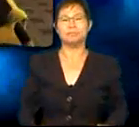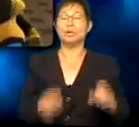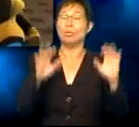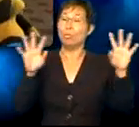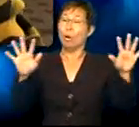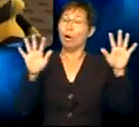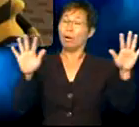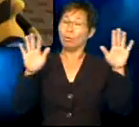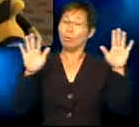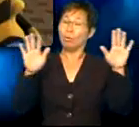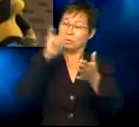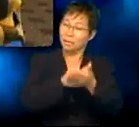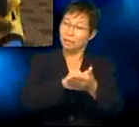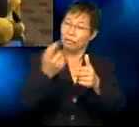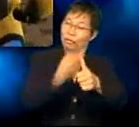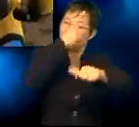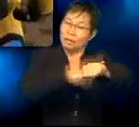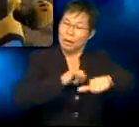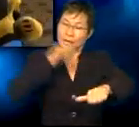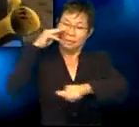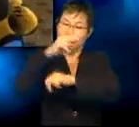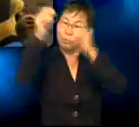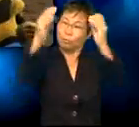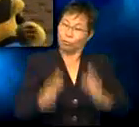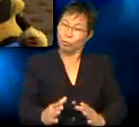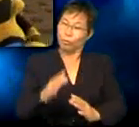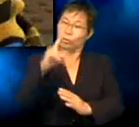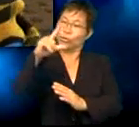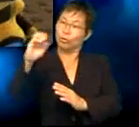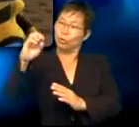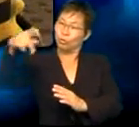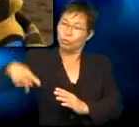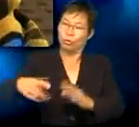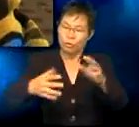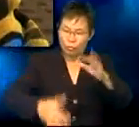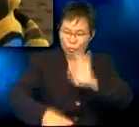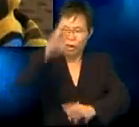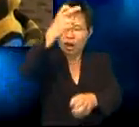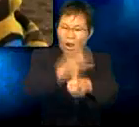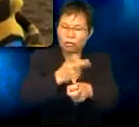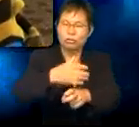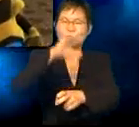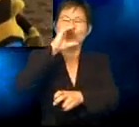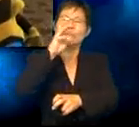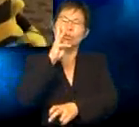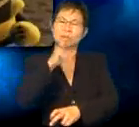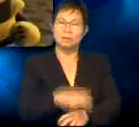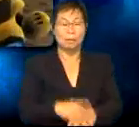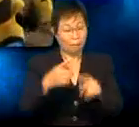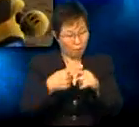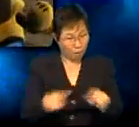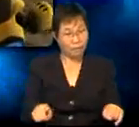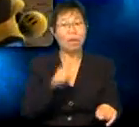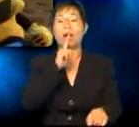Wow! That's the first time I've seen Professor Gloop finding it hard to drink water.